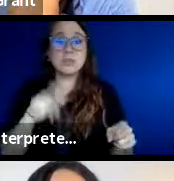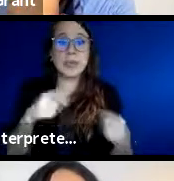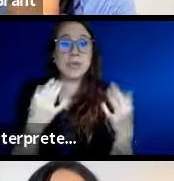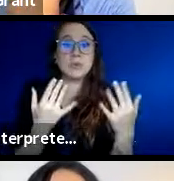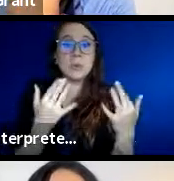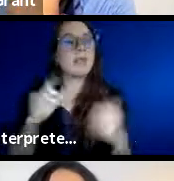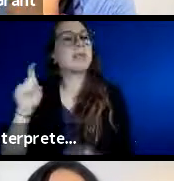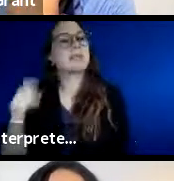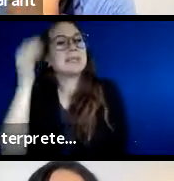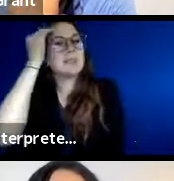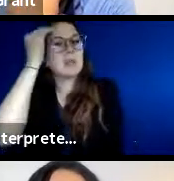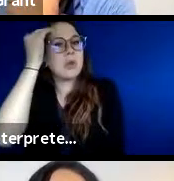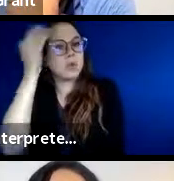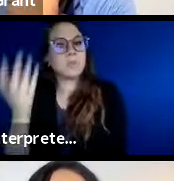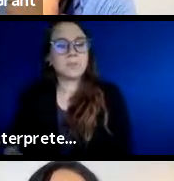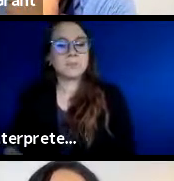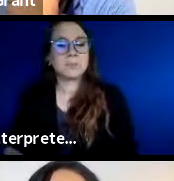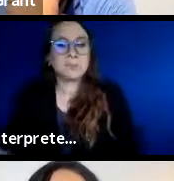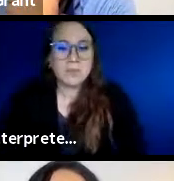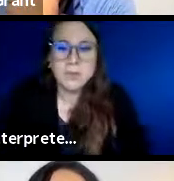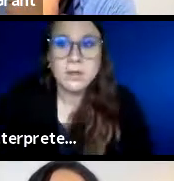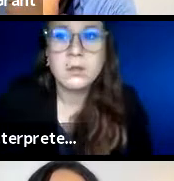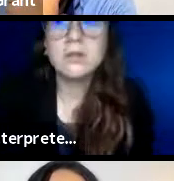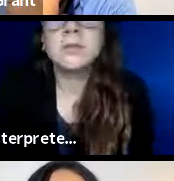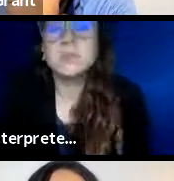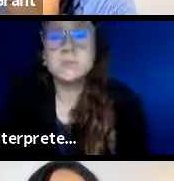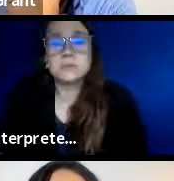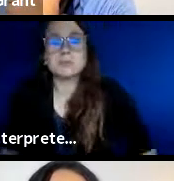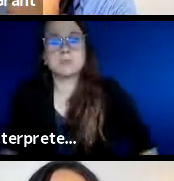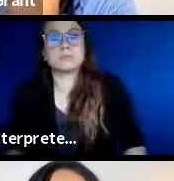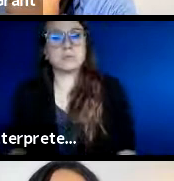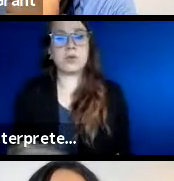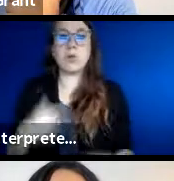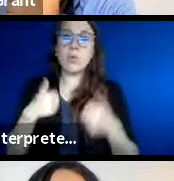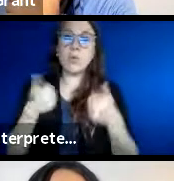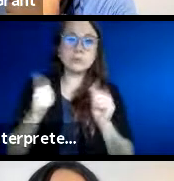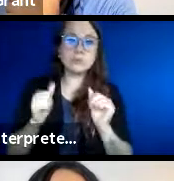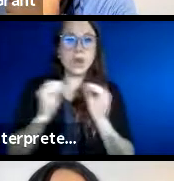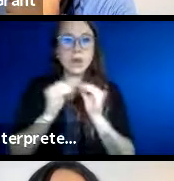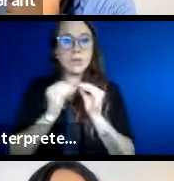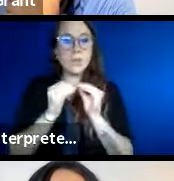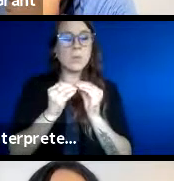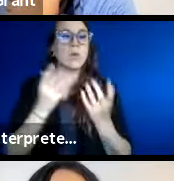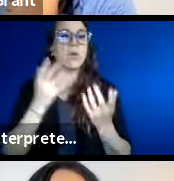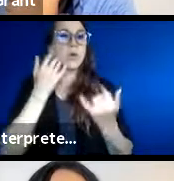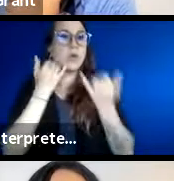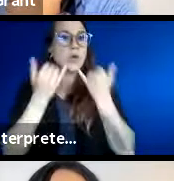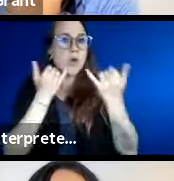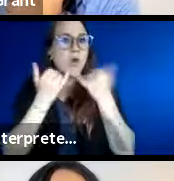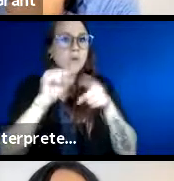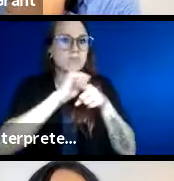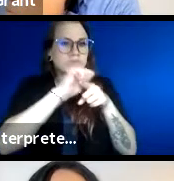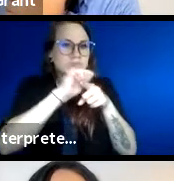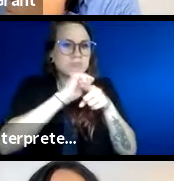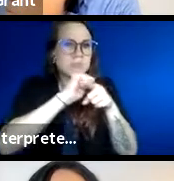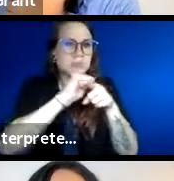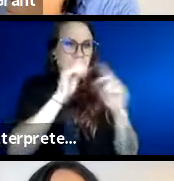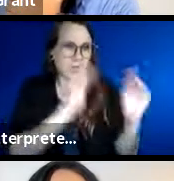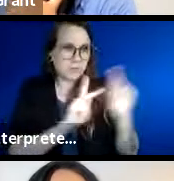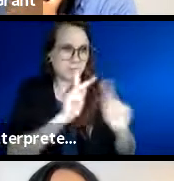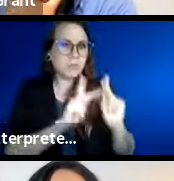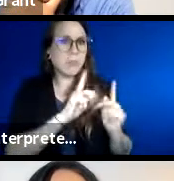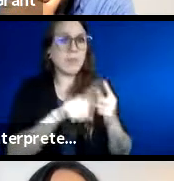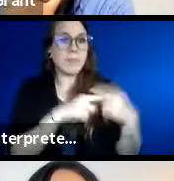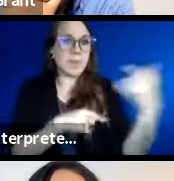the status is. So throughout, we've tried to put on more call takers, train those call takers, so when you